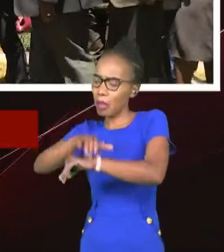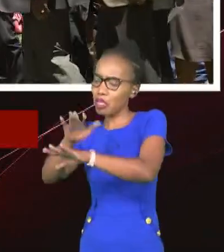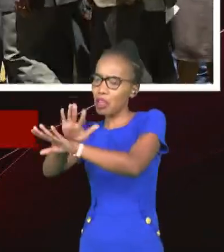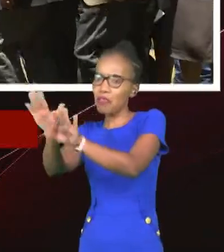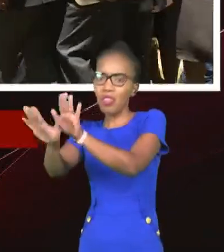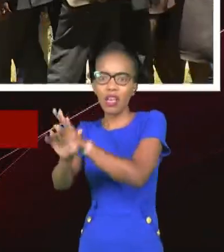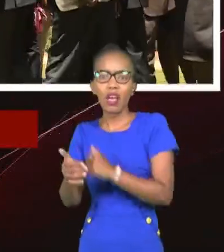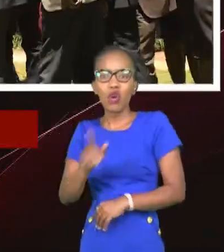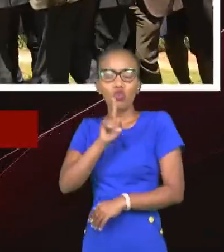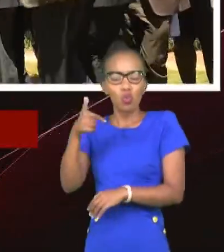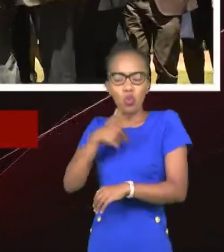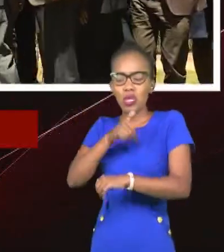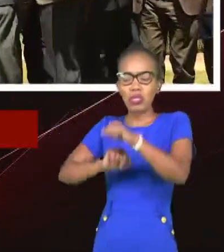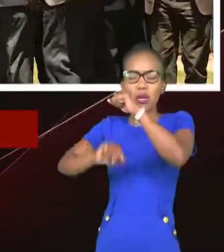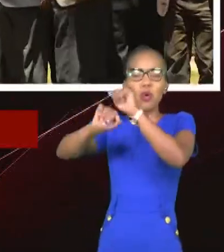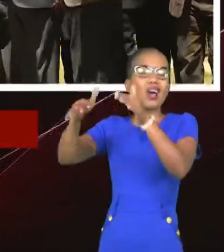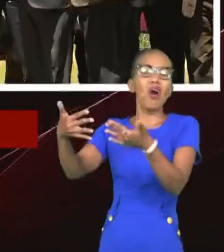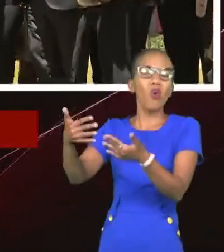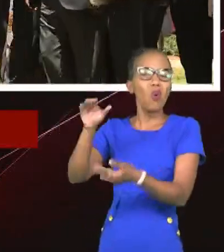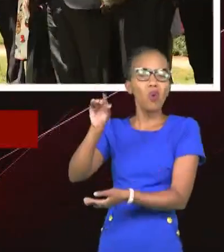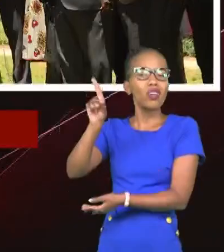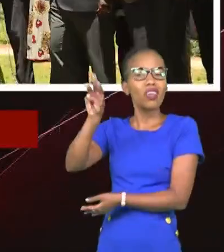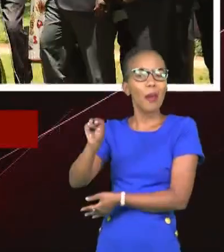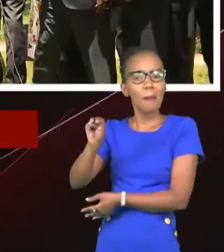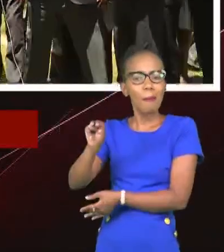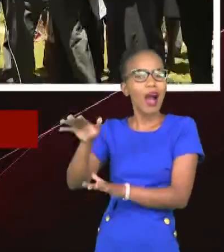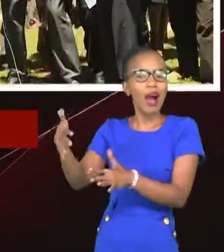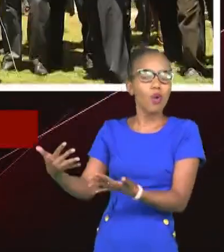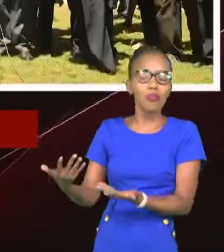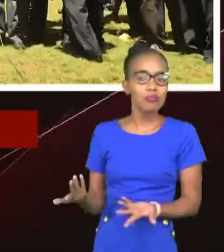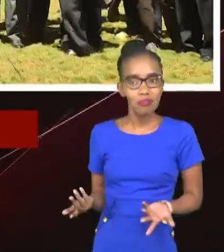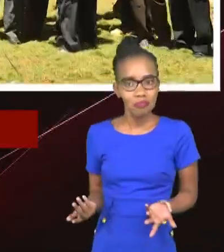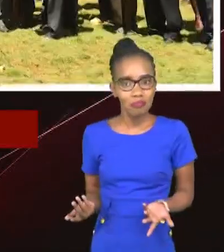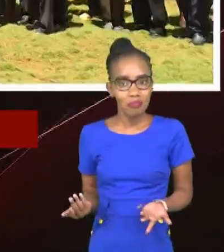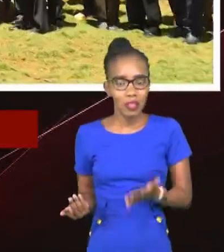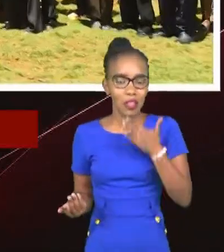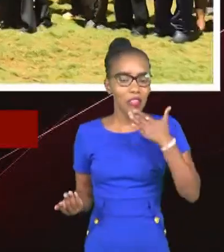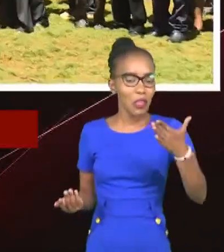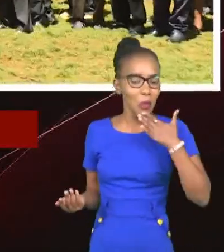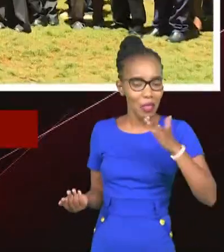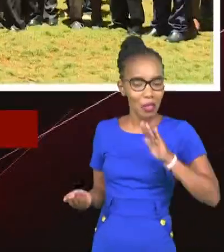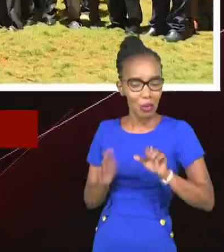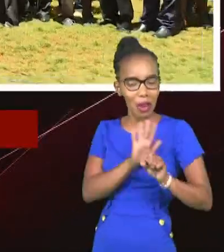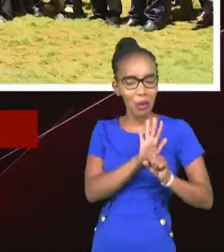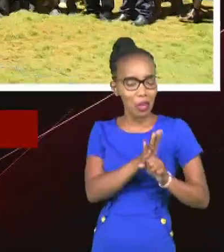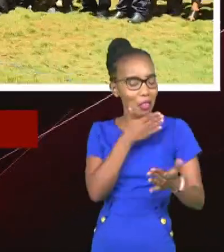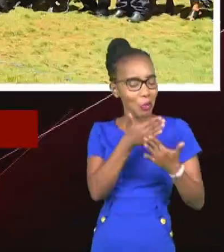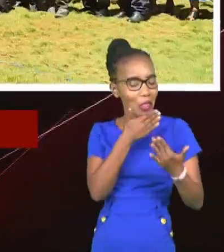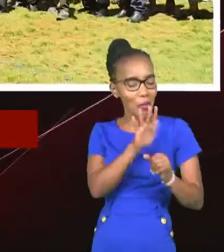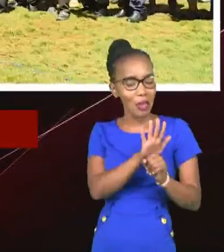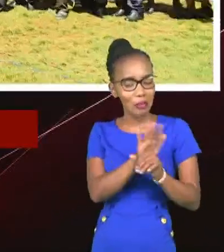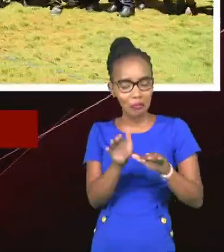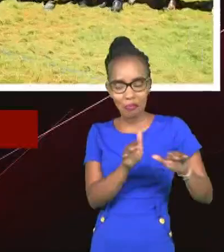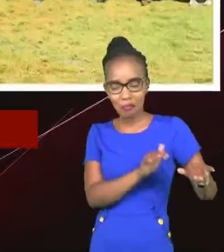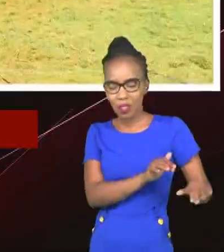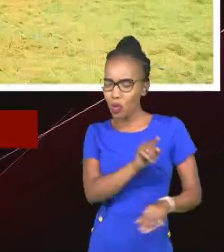Thank so you. How can we support such a leader? Thank you. Mm-hmm. Thank you, Mheshimiwa Joshua. Do you